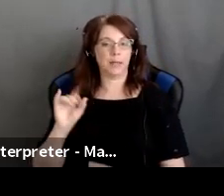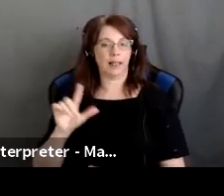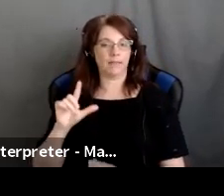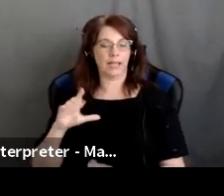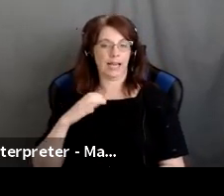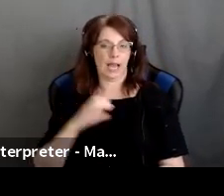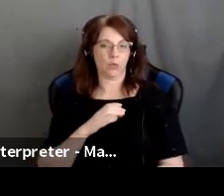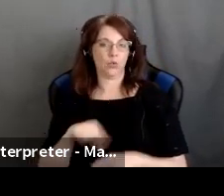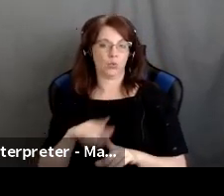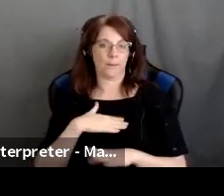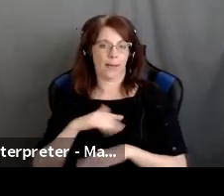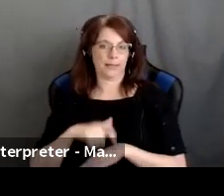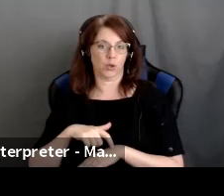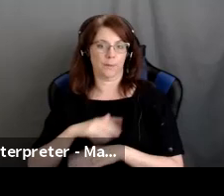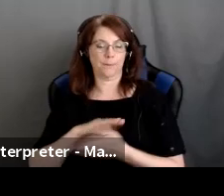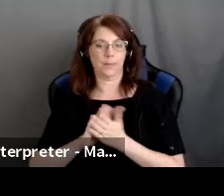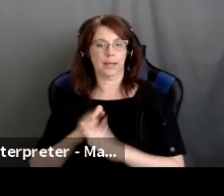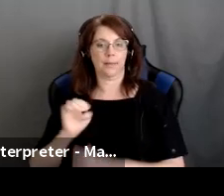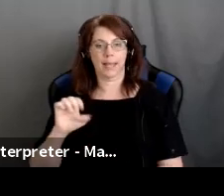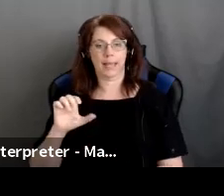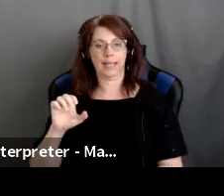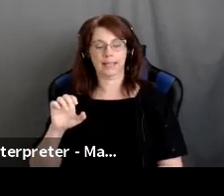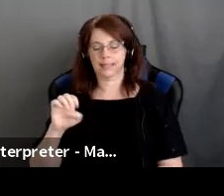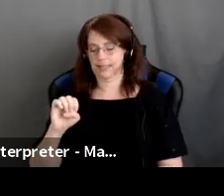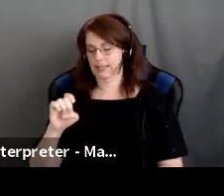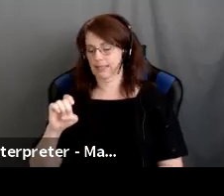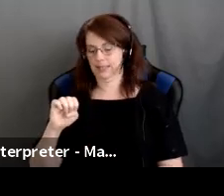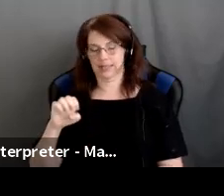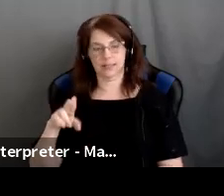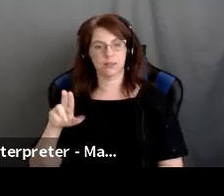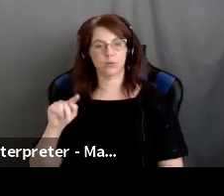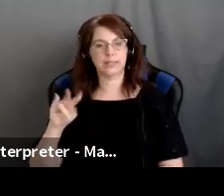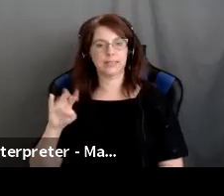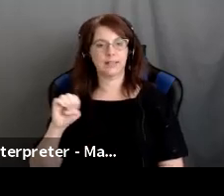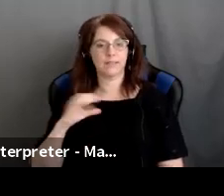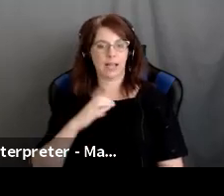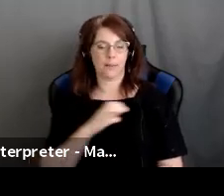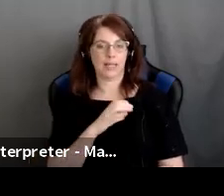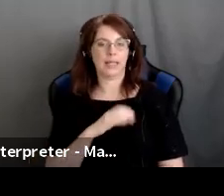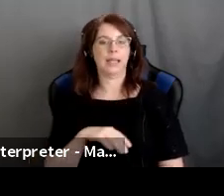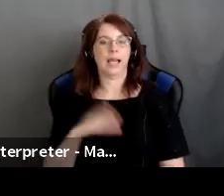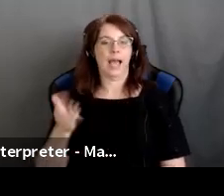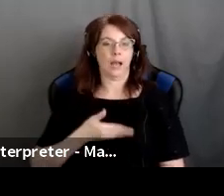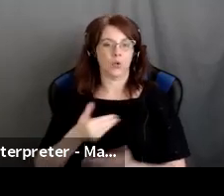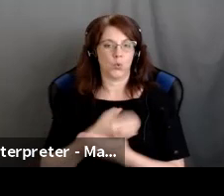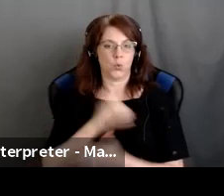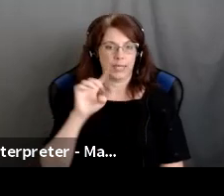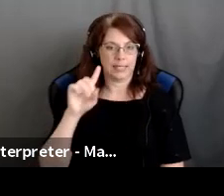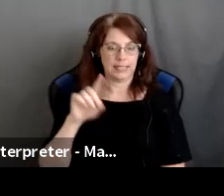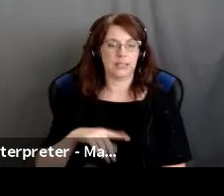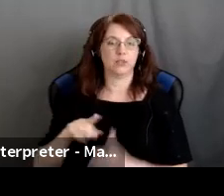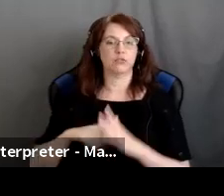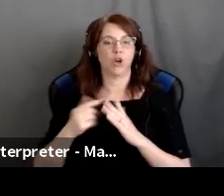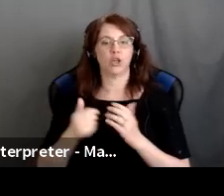during my term, got on the executive committee and hired a new ED and start a youth and HALT committee, which